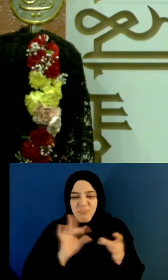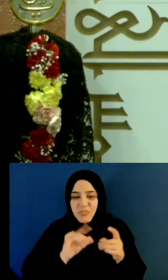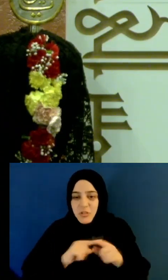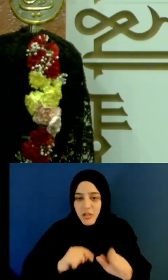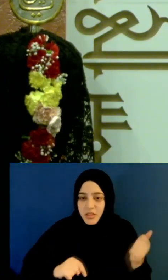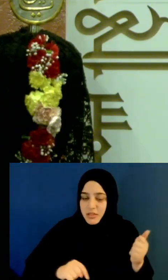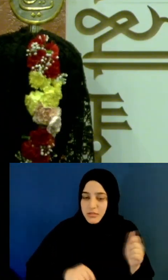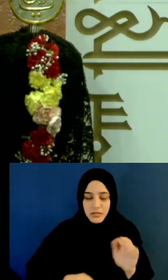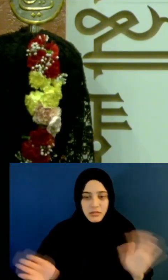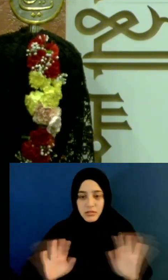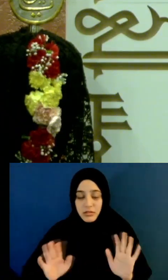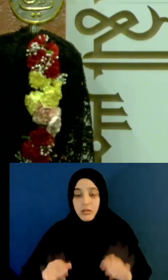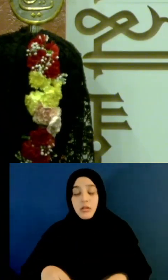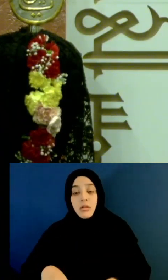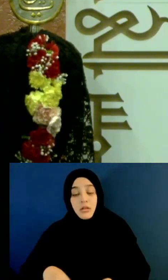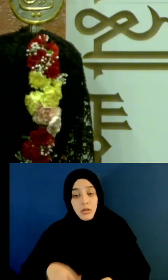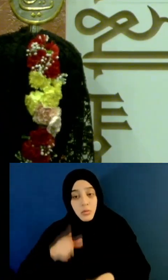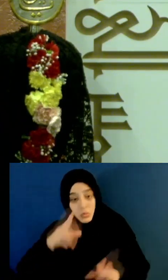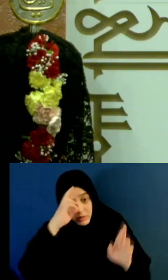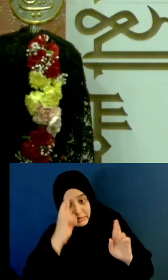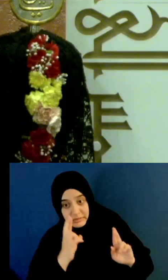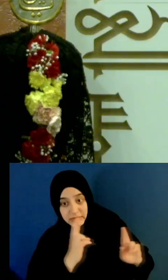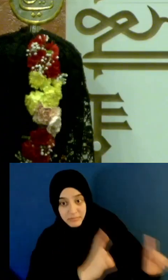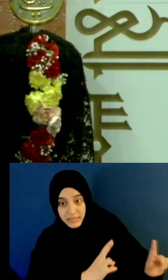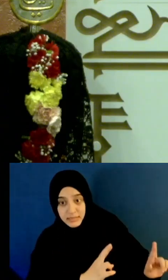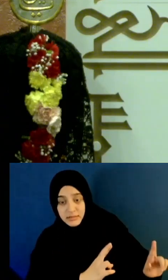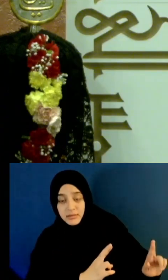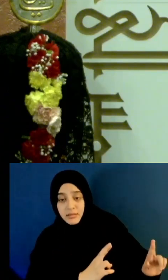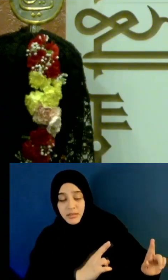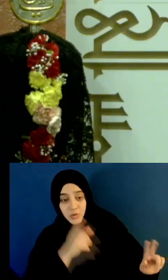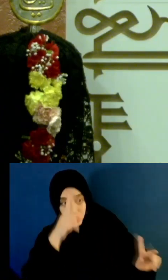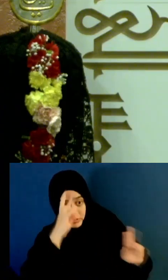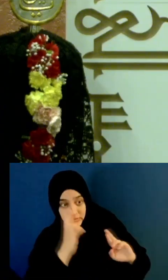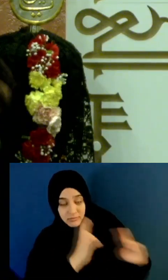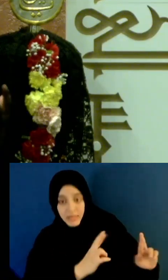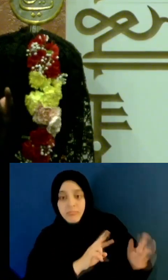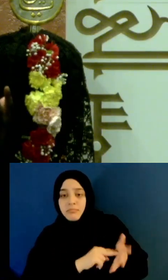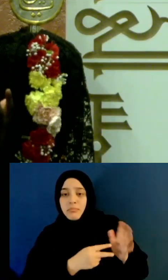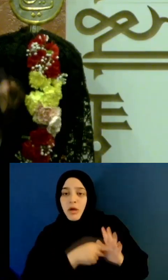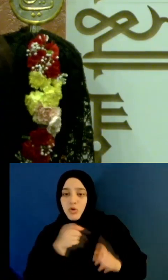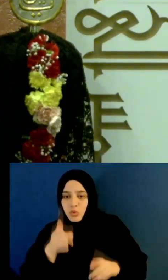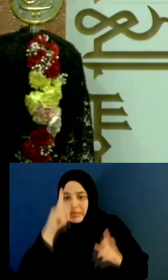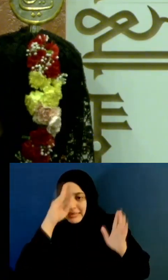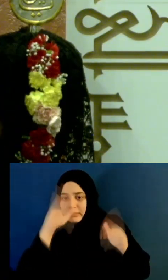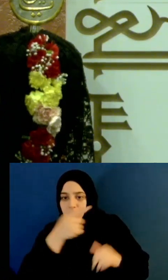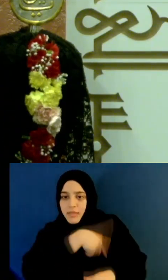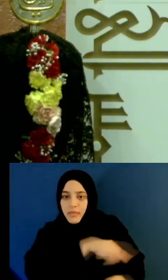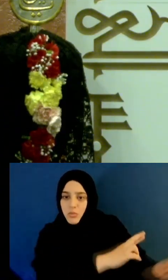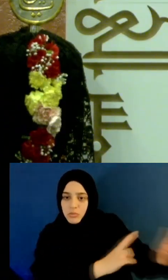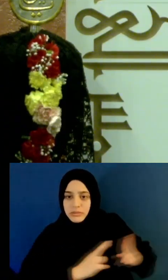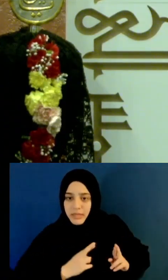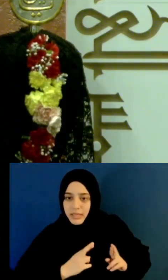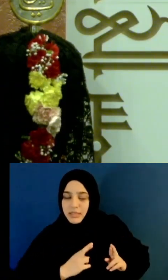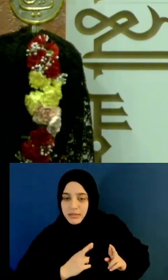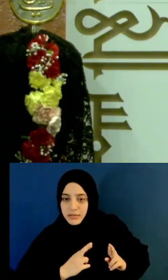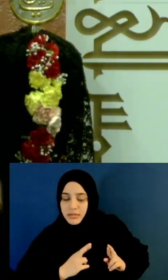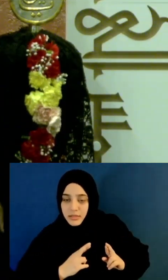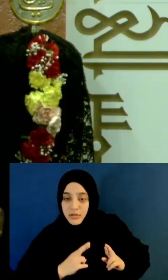you respect others, you expect them to respect you when you go out there to show that I'm proud of my